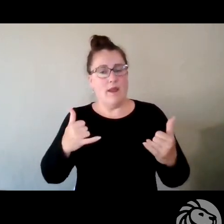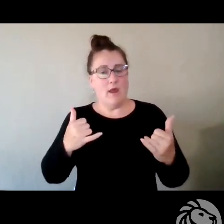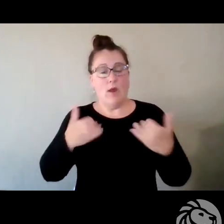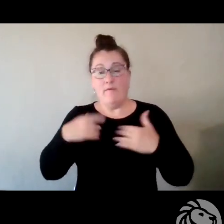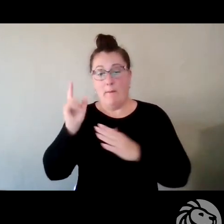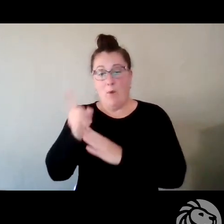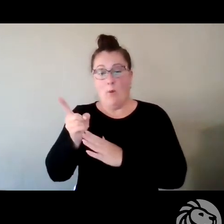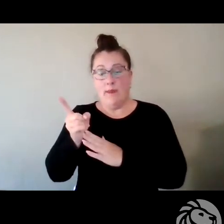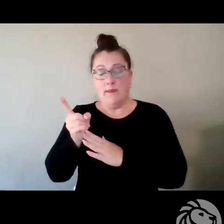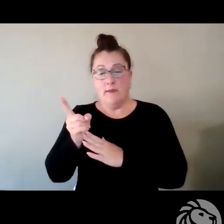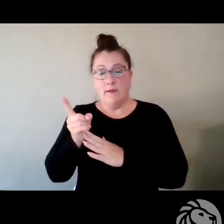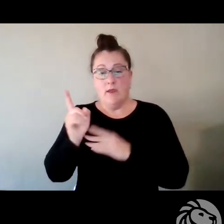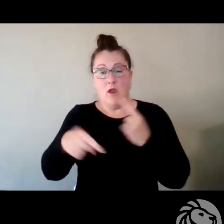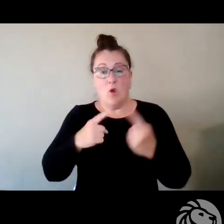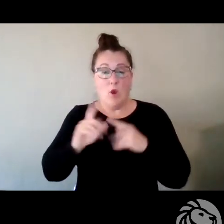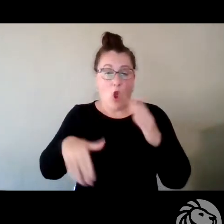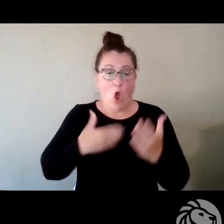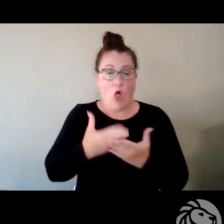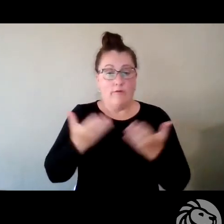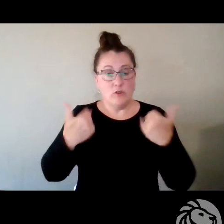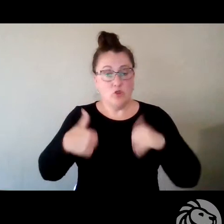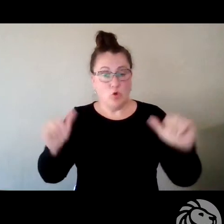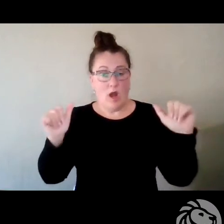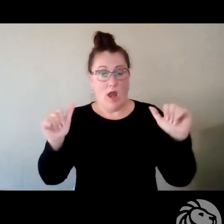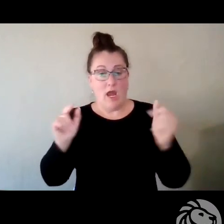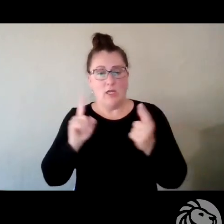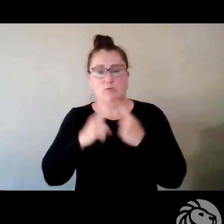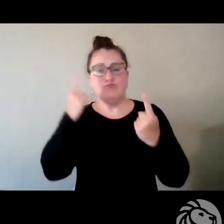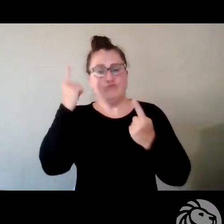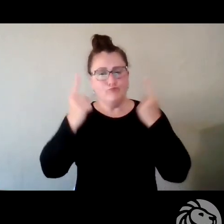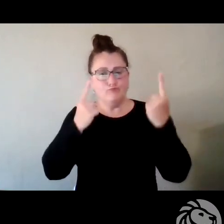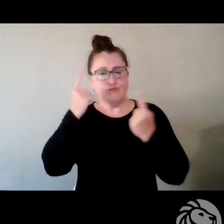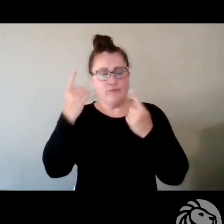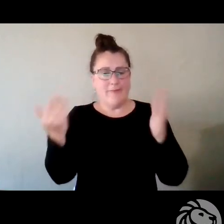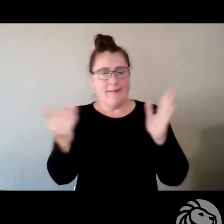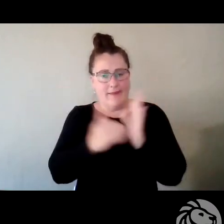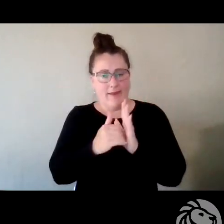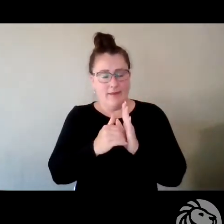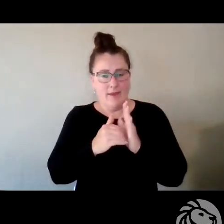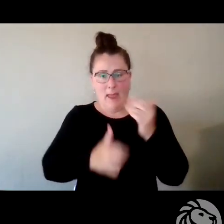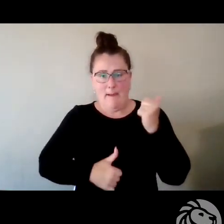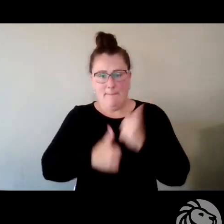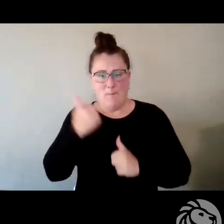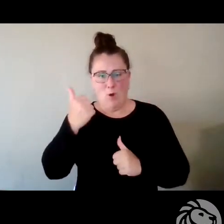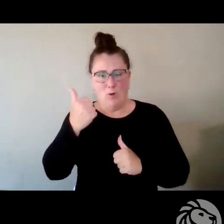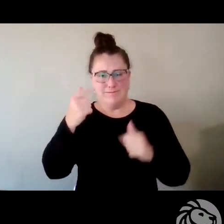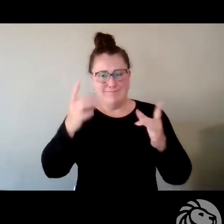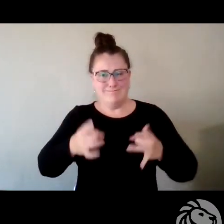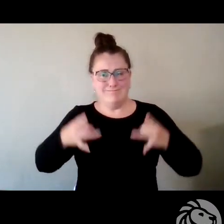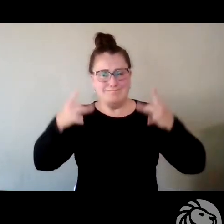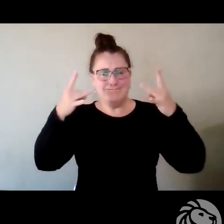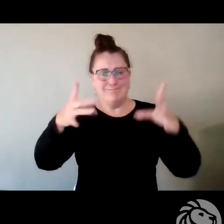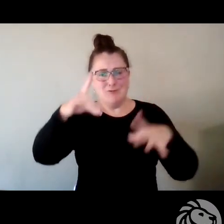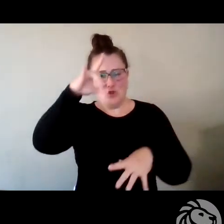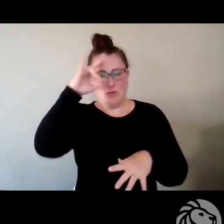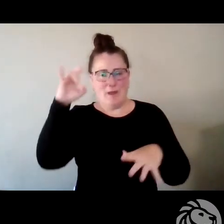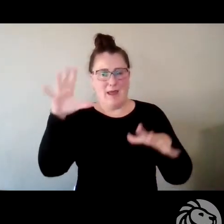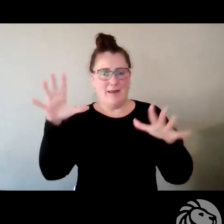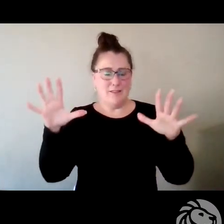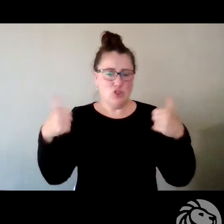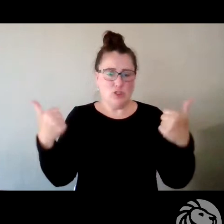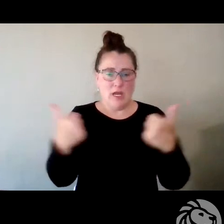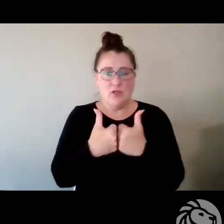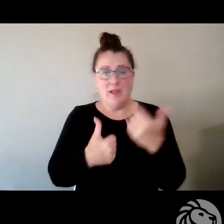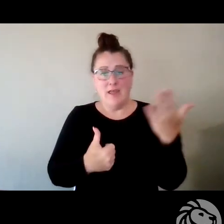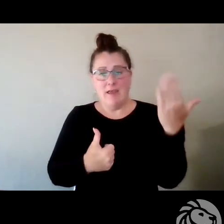moment when all of us are trying to rethink after the most traumatic and challenging 15 months I think any